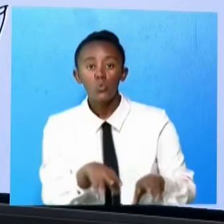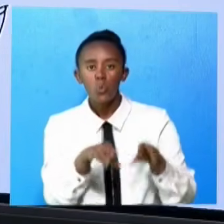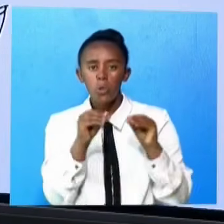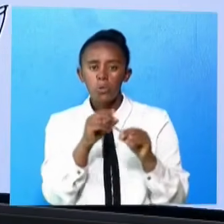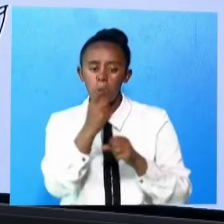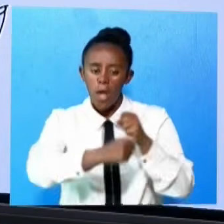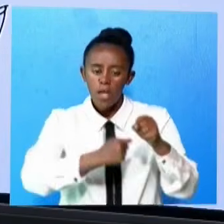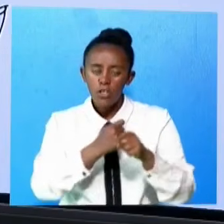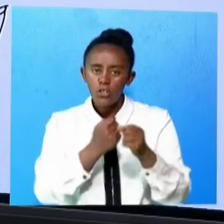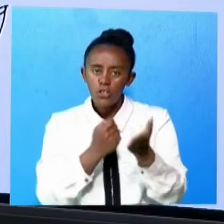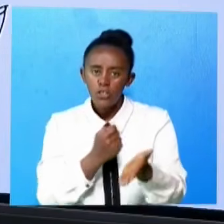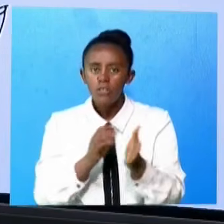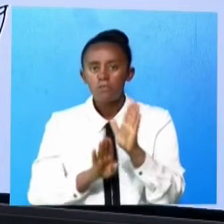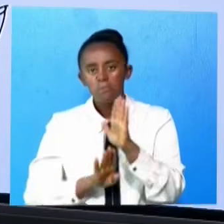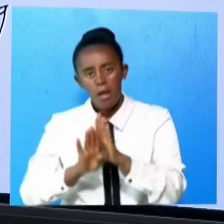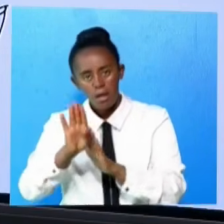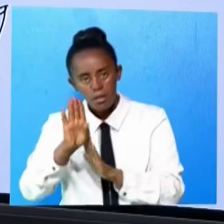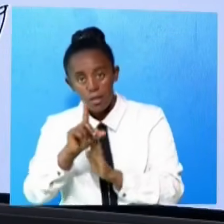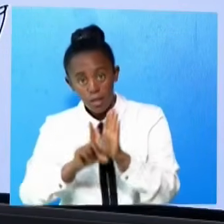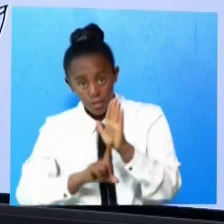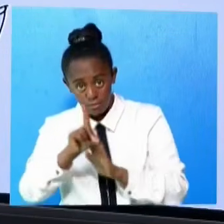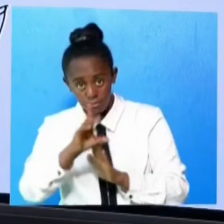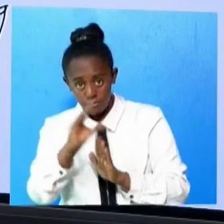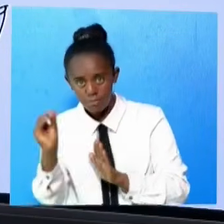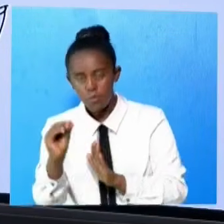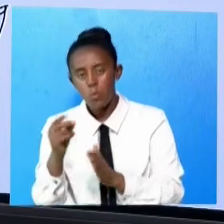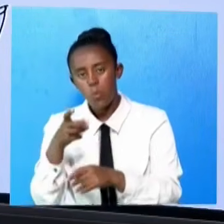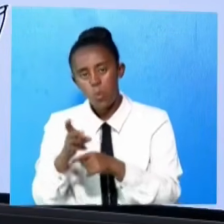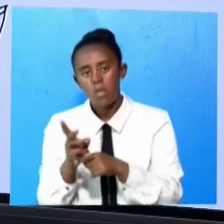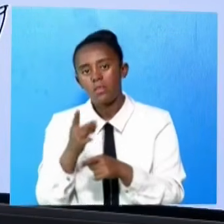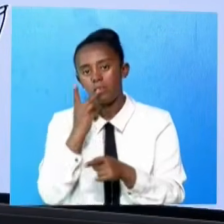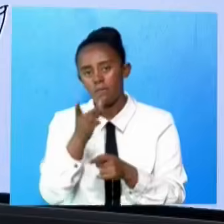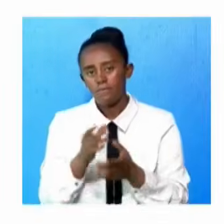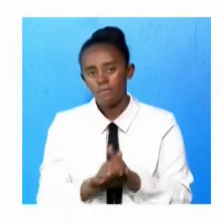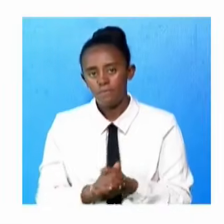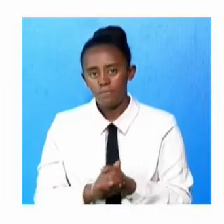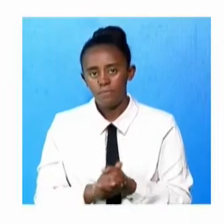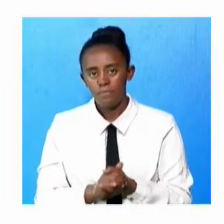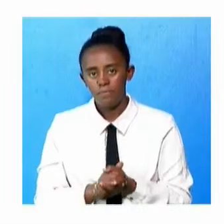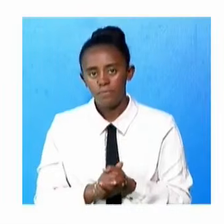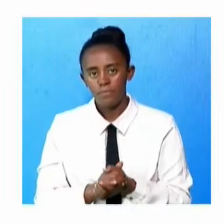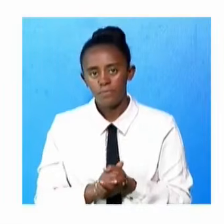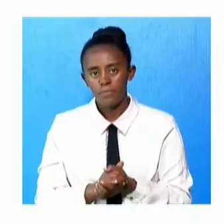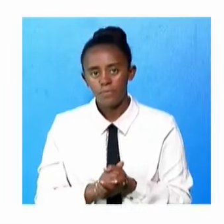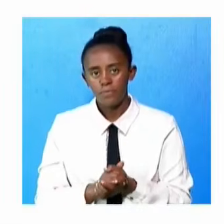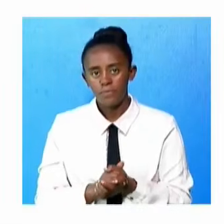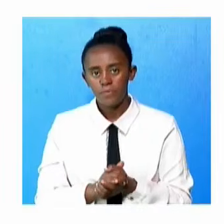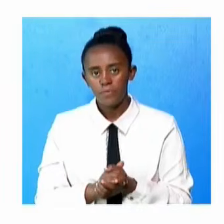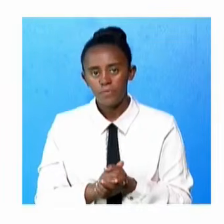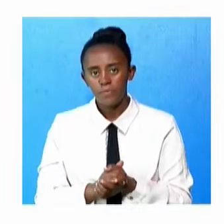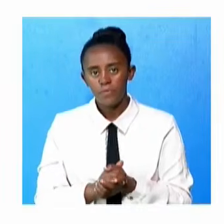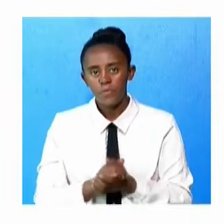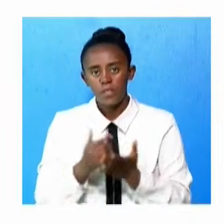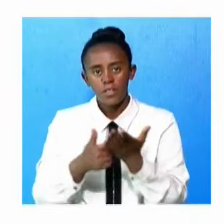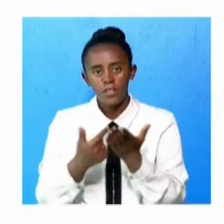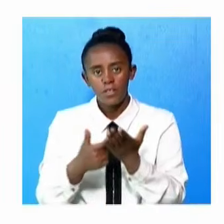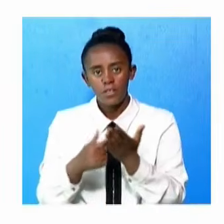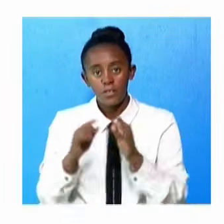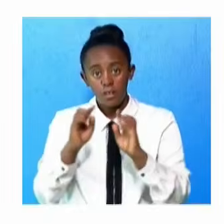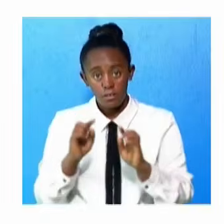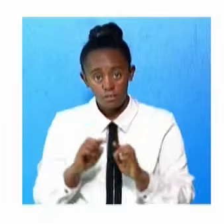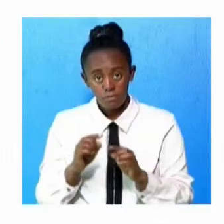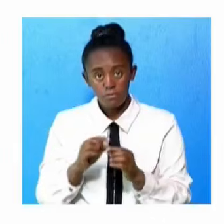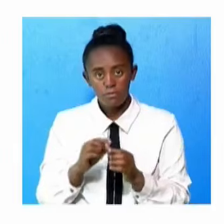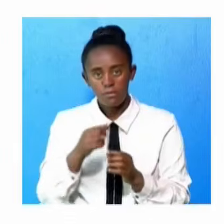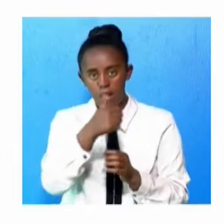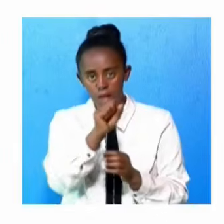age, height, weight. Still now we are going to use this structure